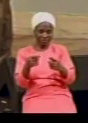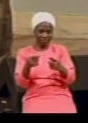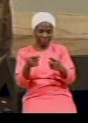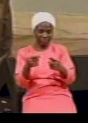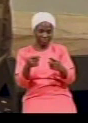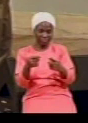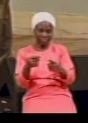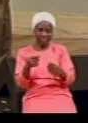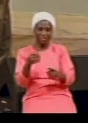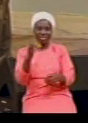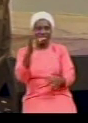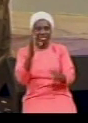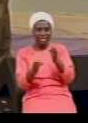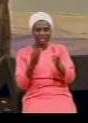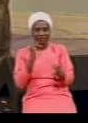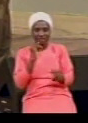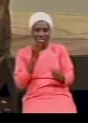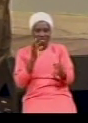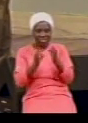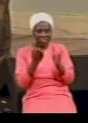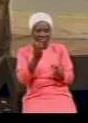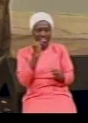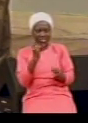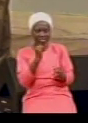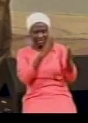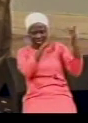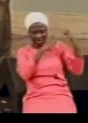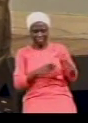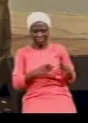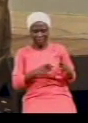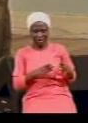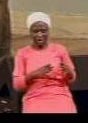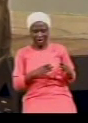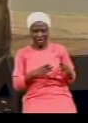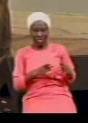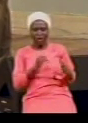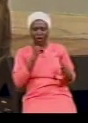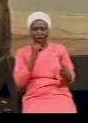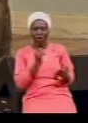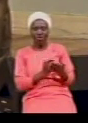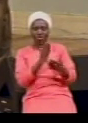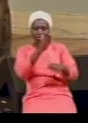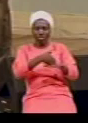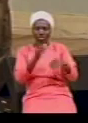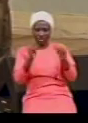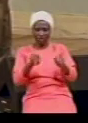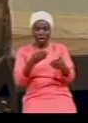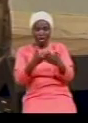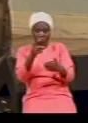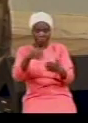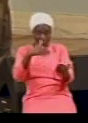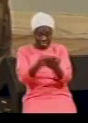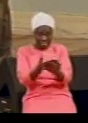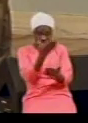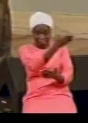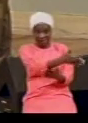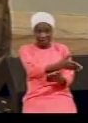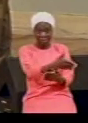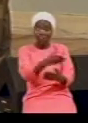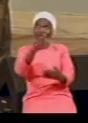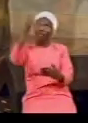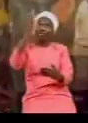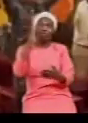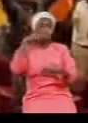if there's a river uncrossable, before you get there, God will make a